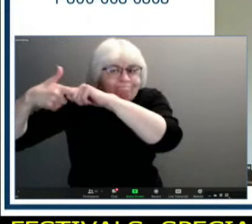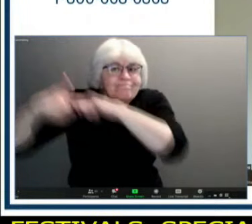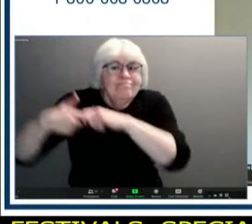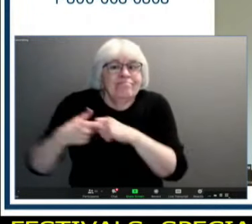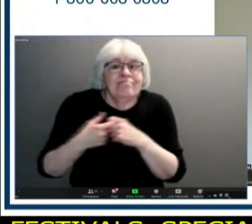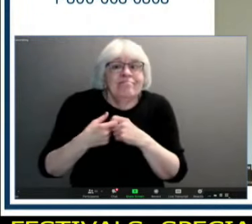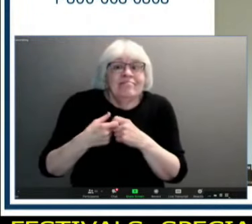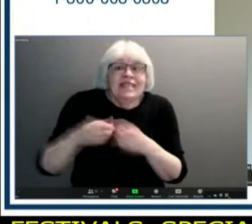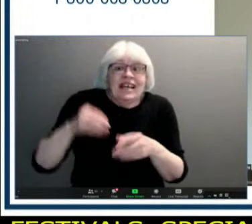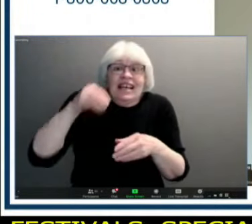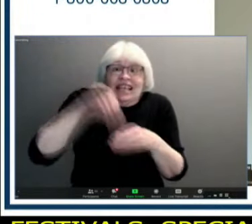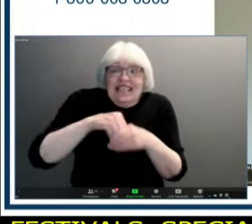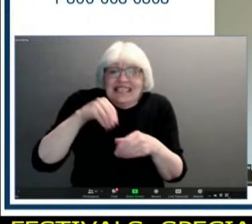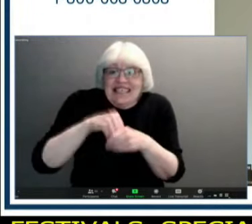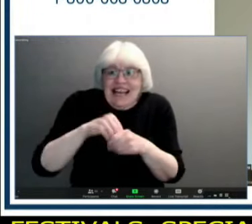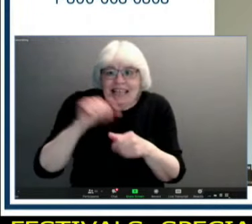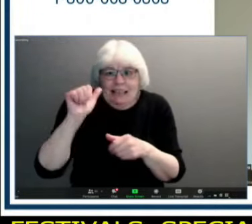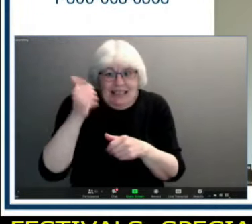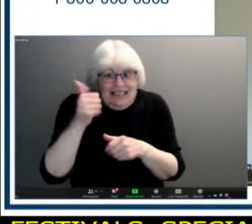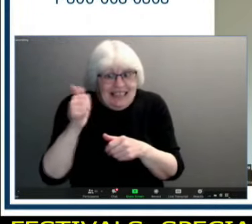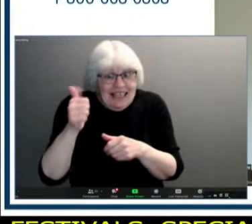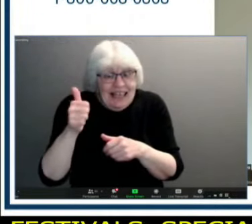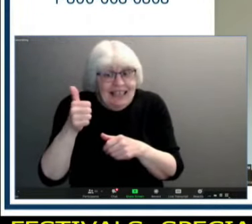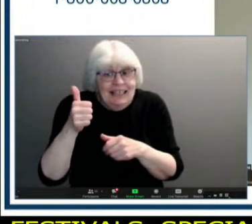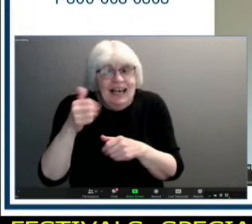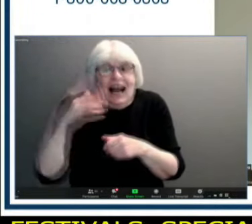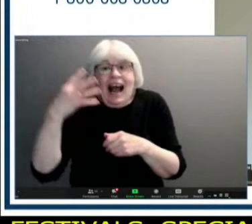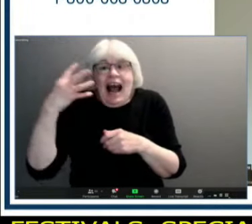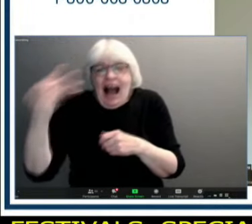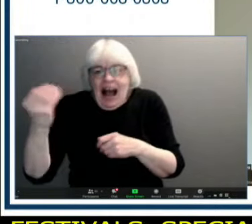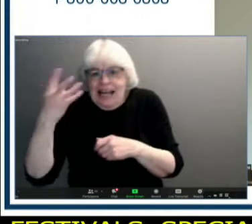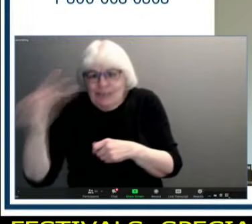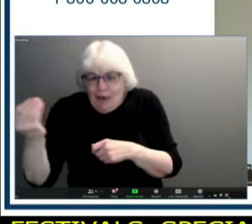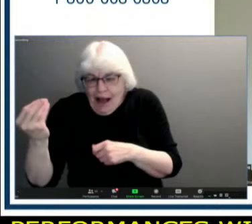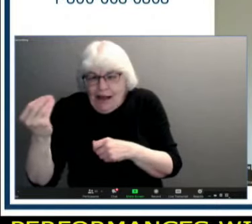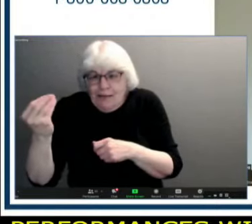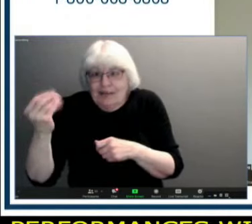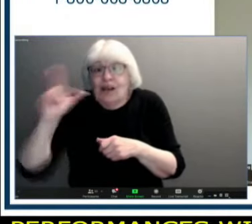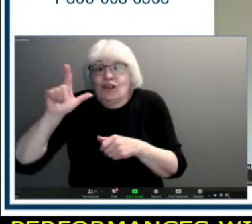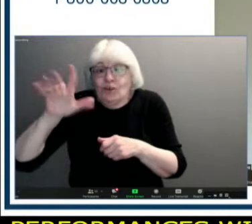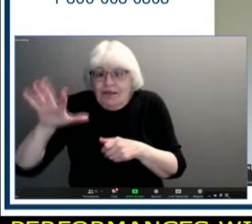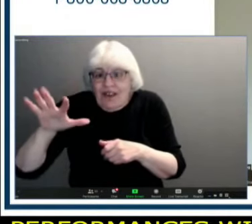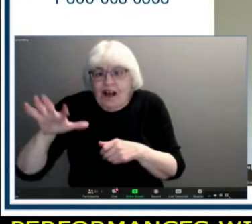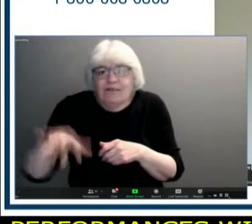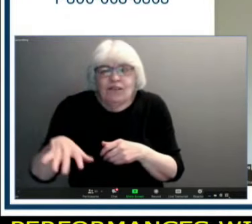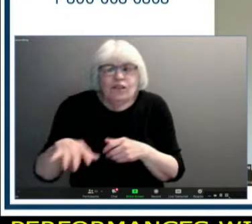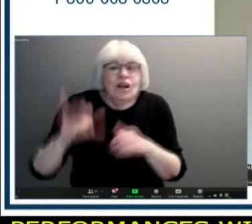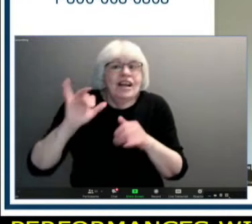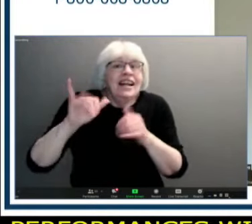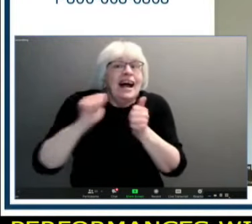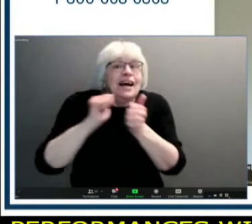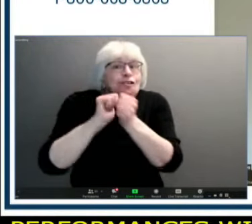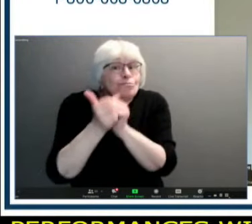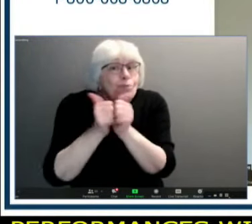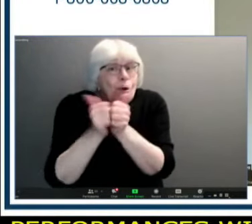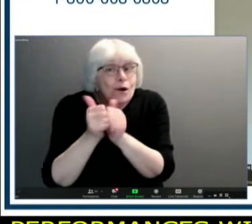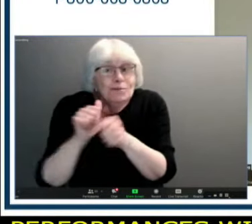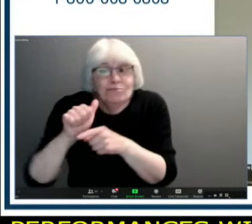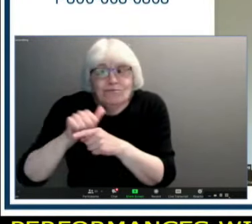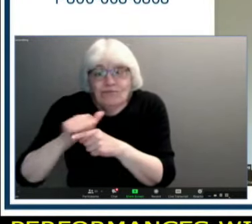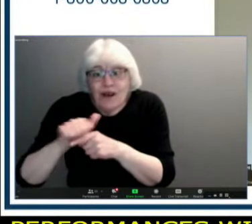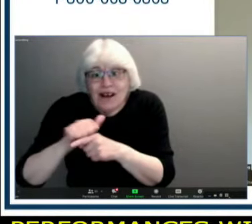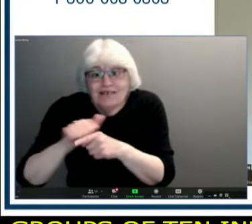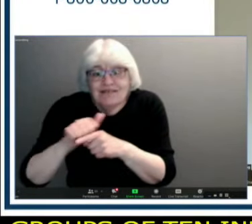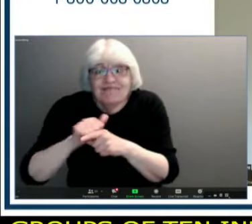and 25 outdoors can participate in sport practices and training, but spectators, games, and tournaments will